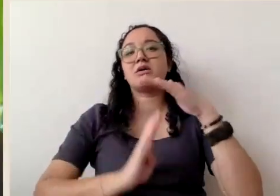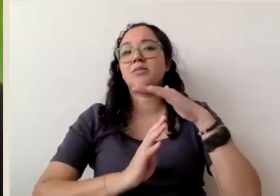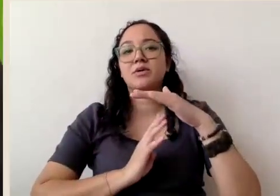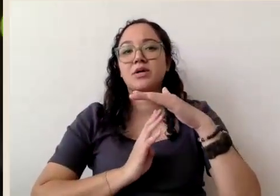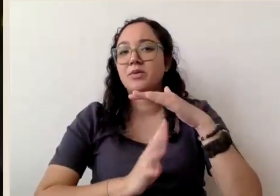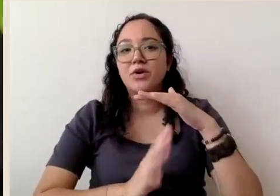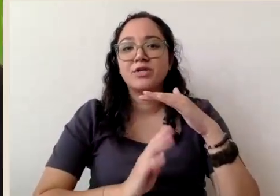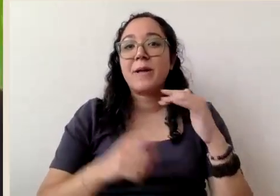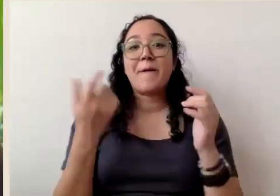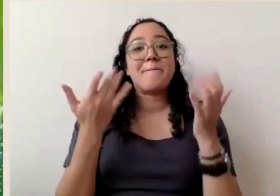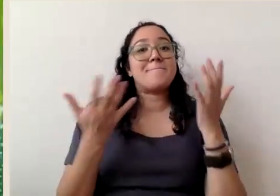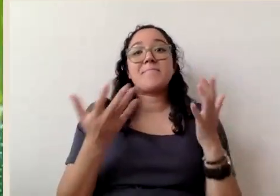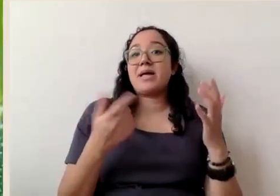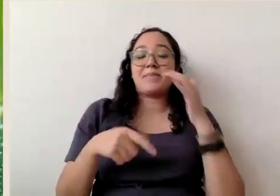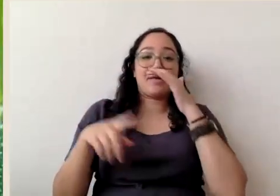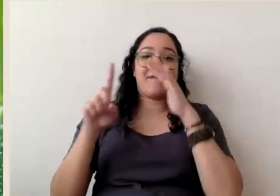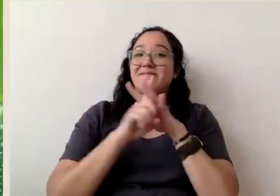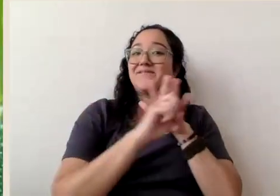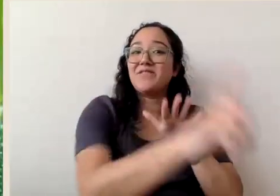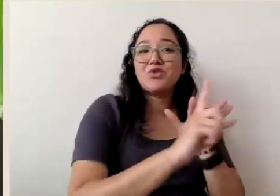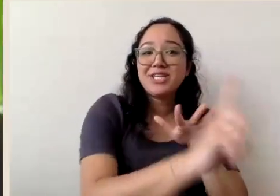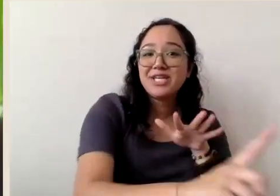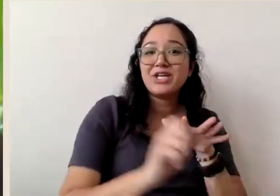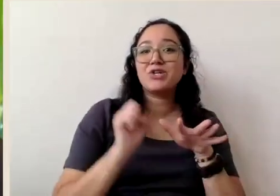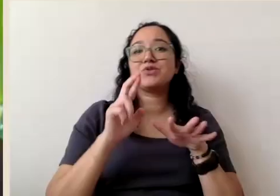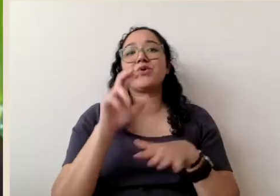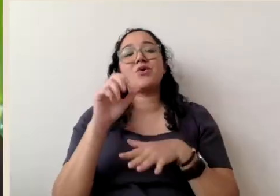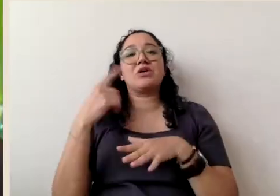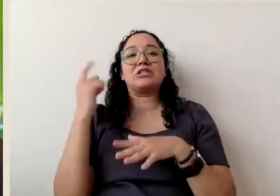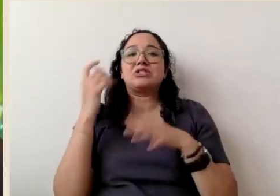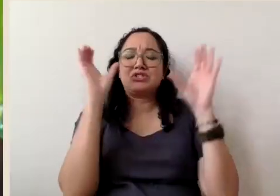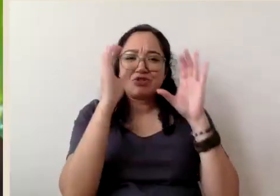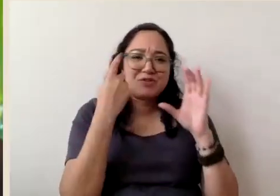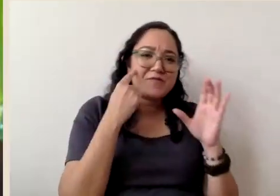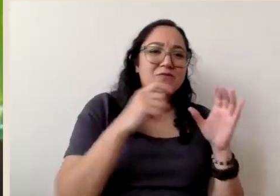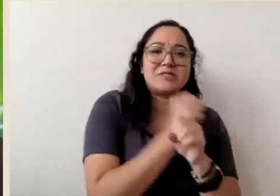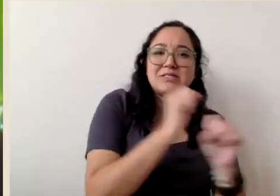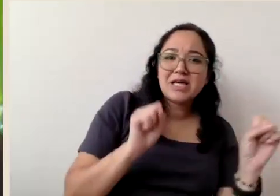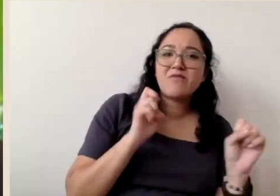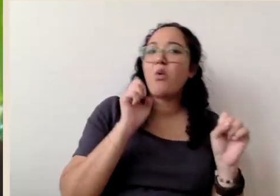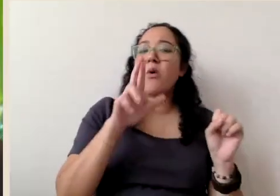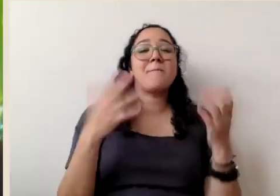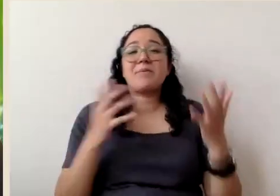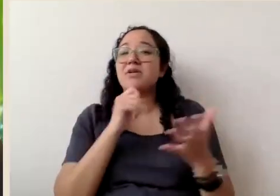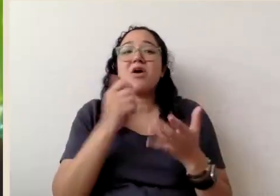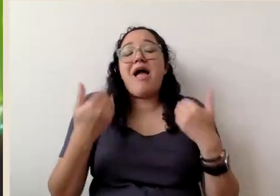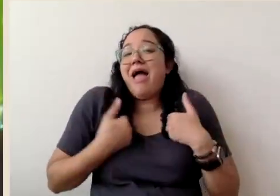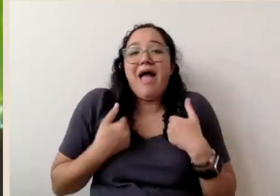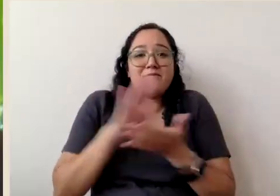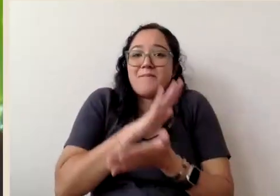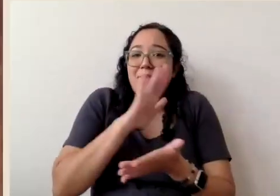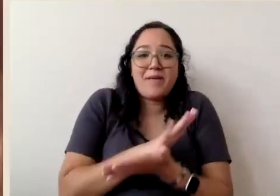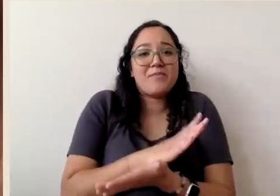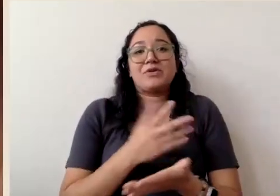seekers, they can be undocumented students. Now, for our documented student population, it's more challenging in terms of work opportunities for our students that have some type of work